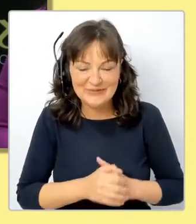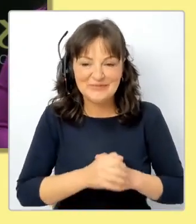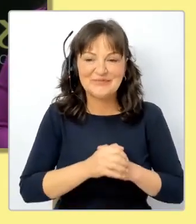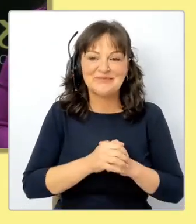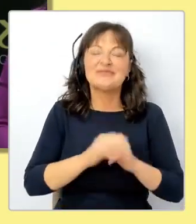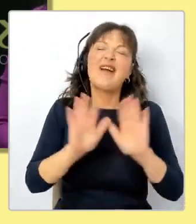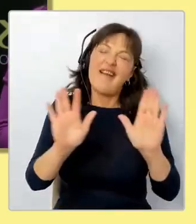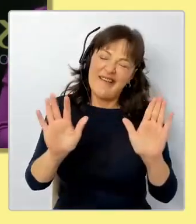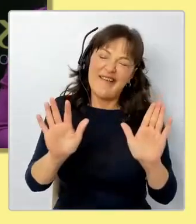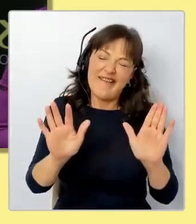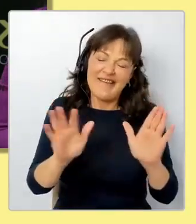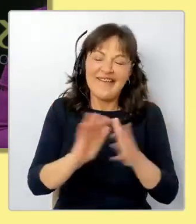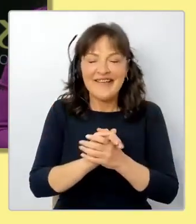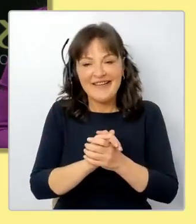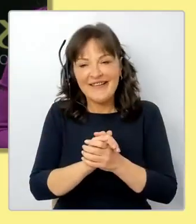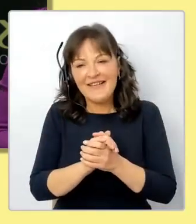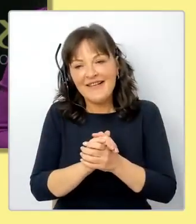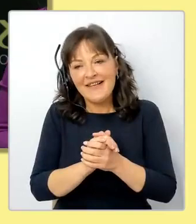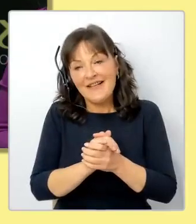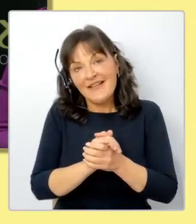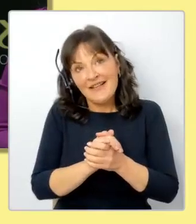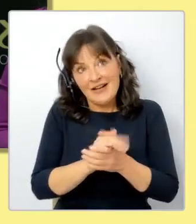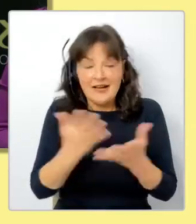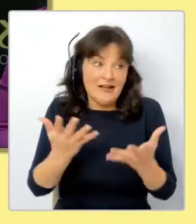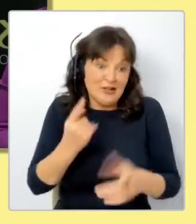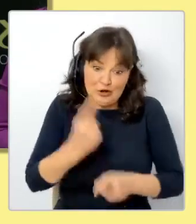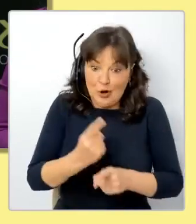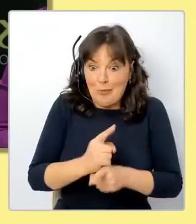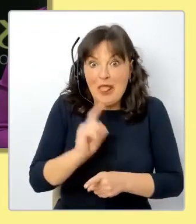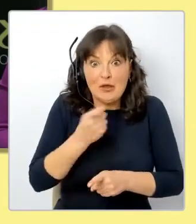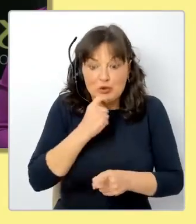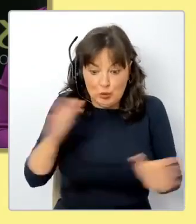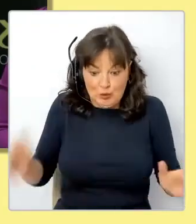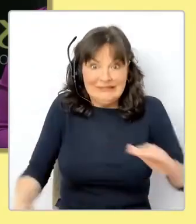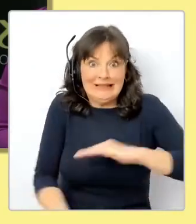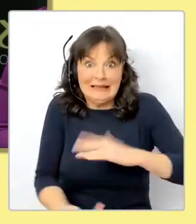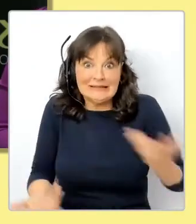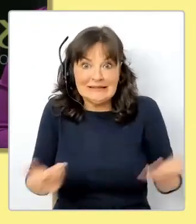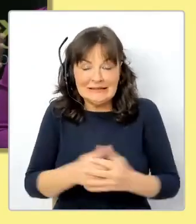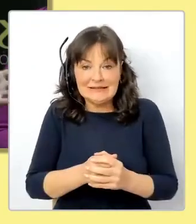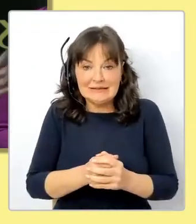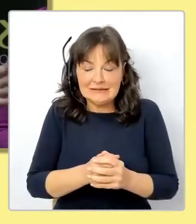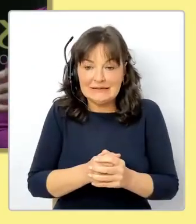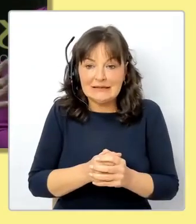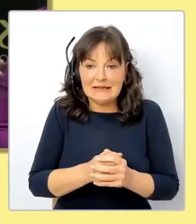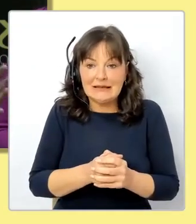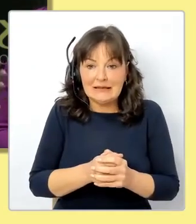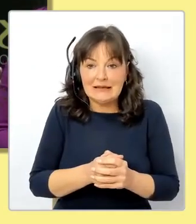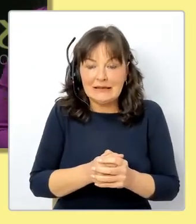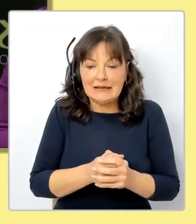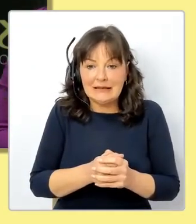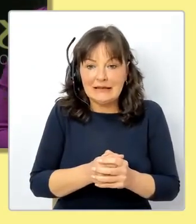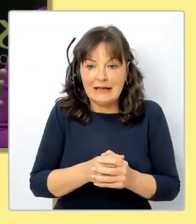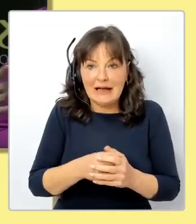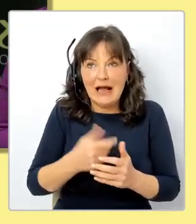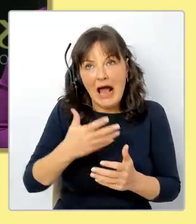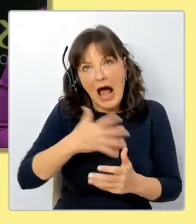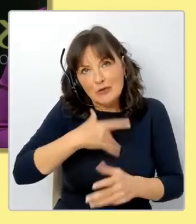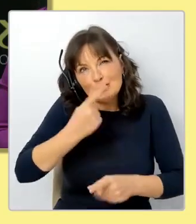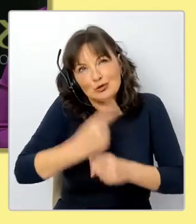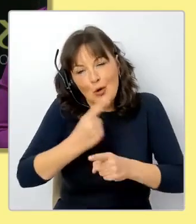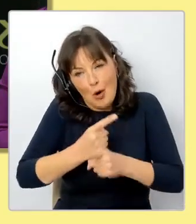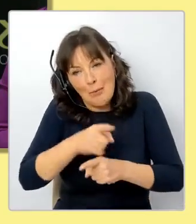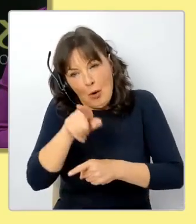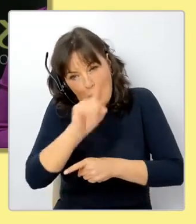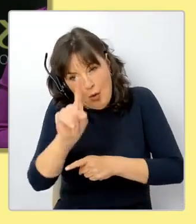Look, for me, yes, on the stone of destiny question, and I'll get to the other root of the issue, which I think Kate was